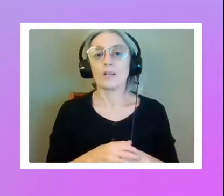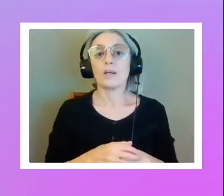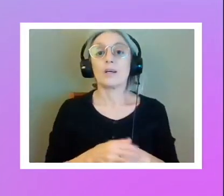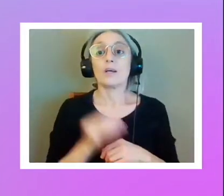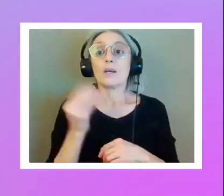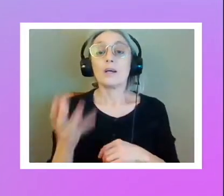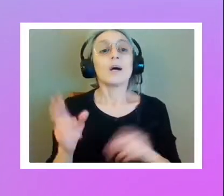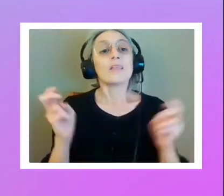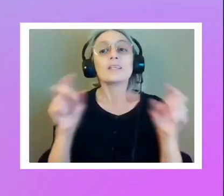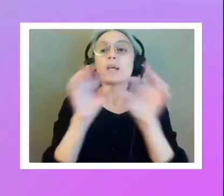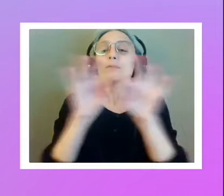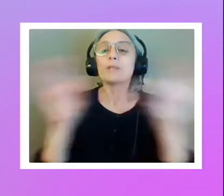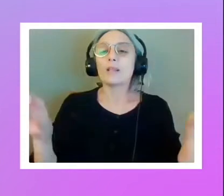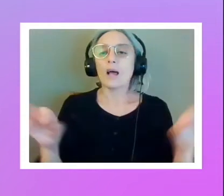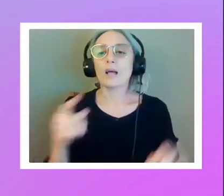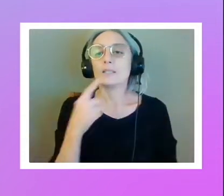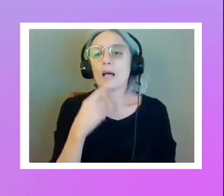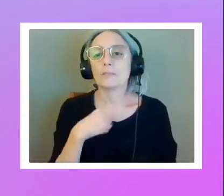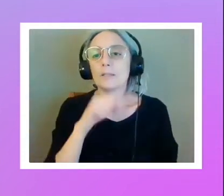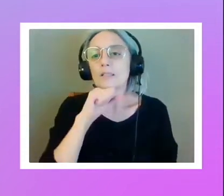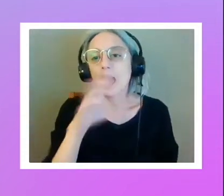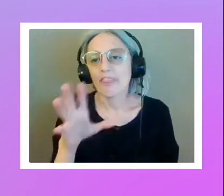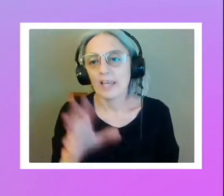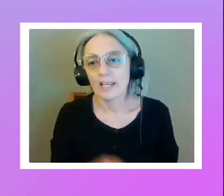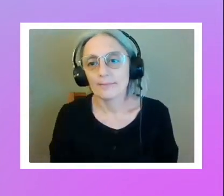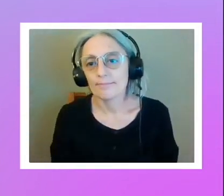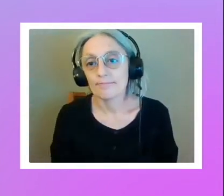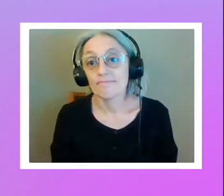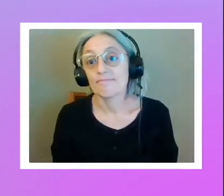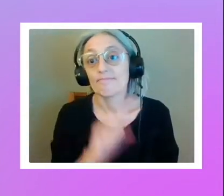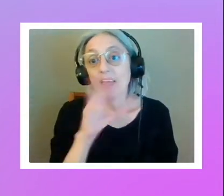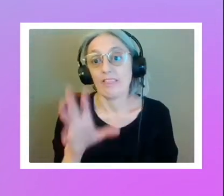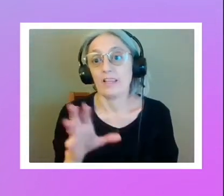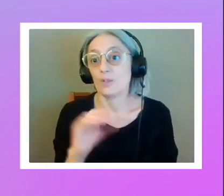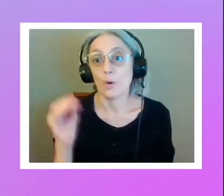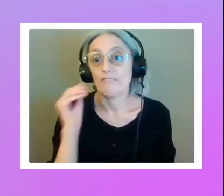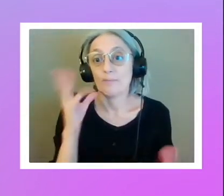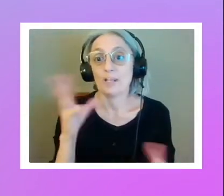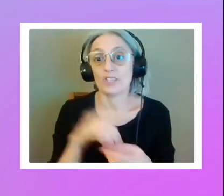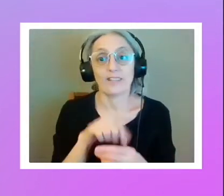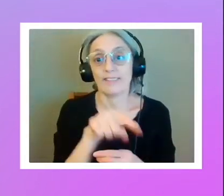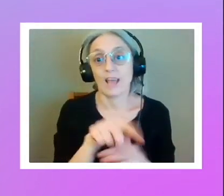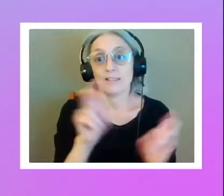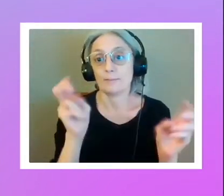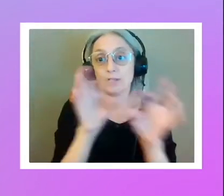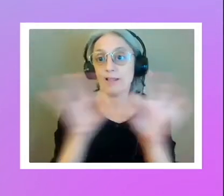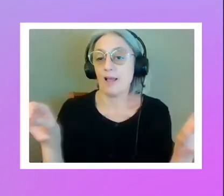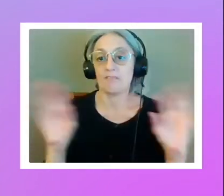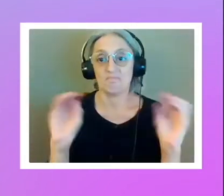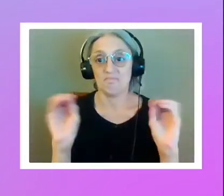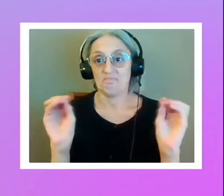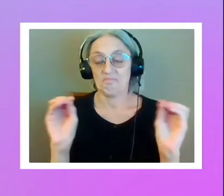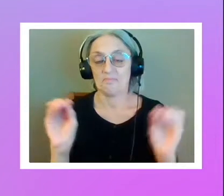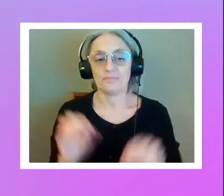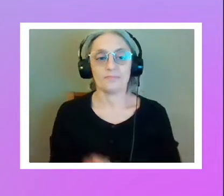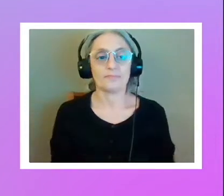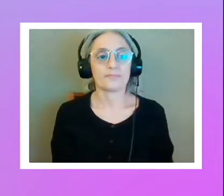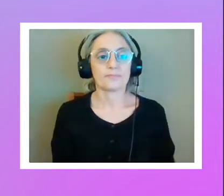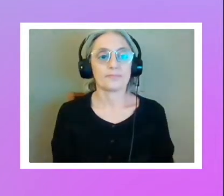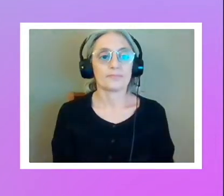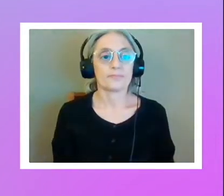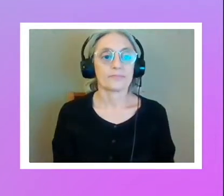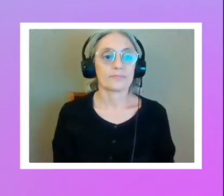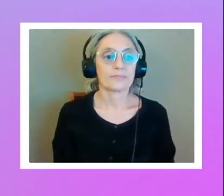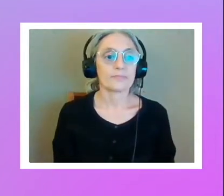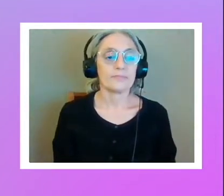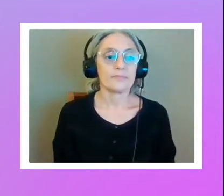tells me nothing. Doesn't tell me anything at all, actually. So when we say